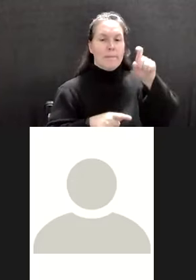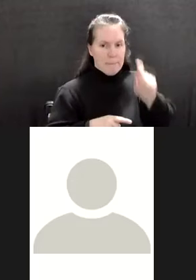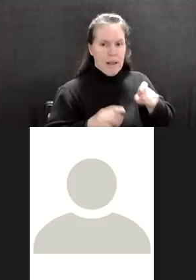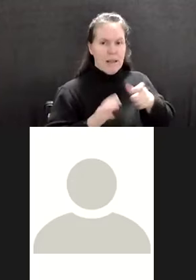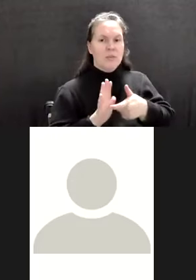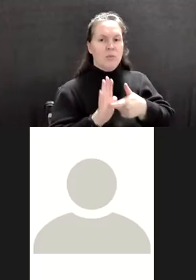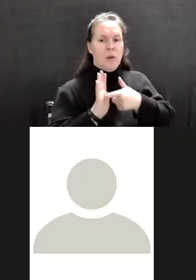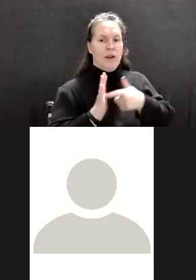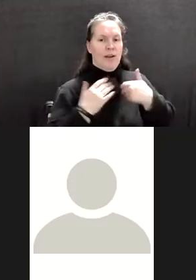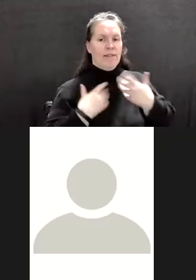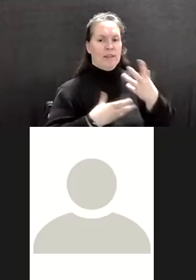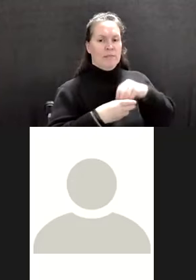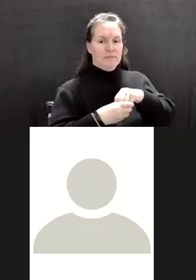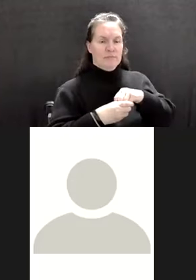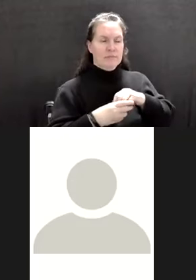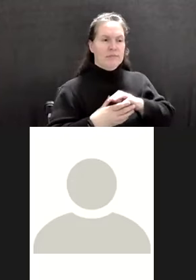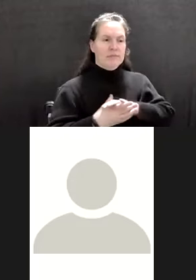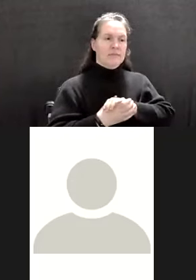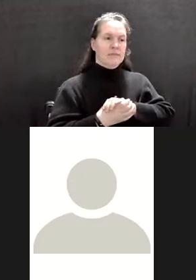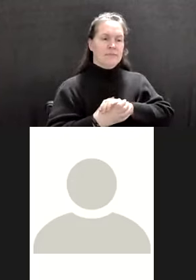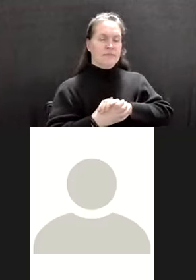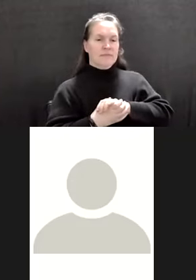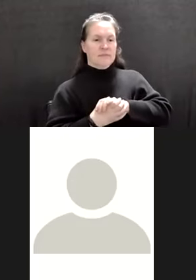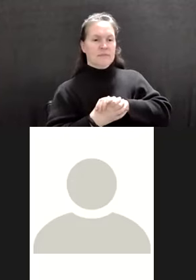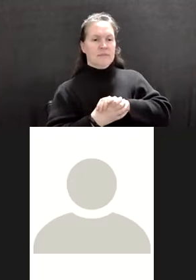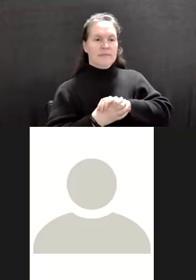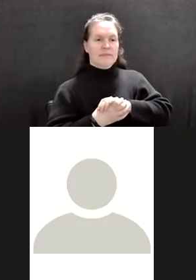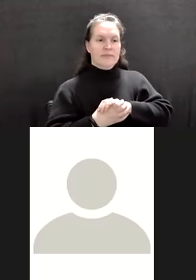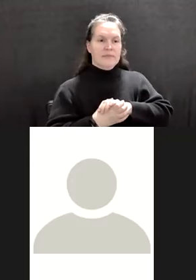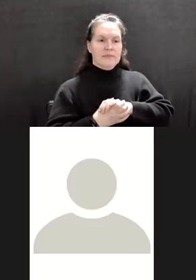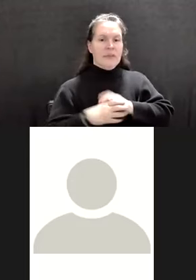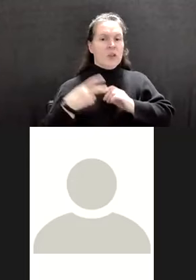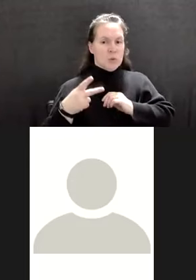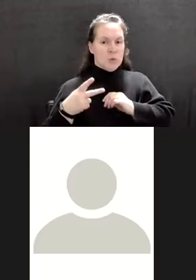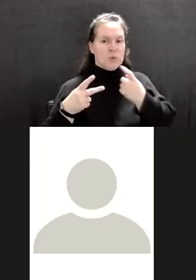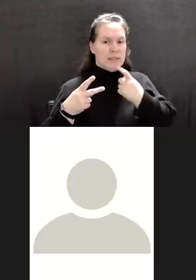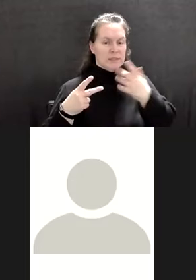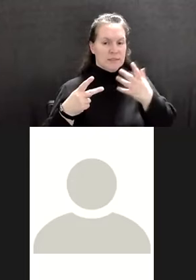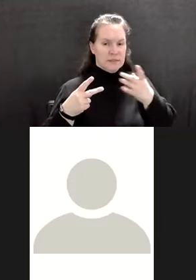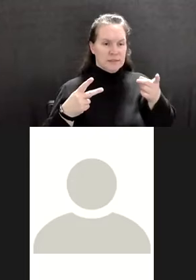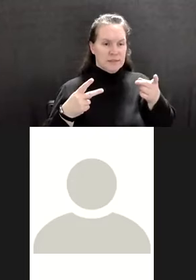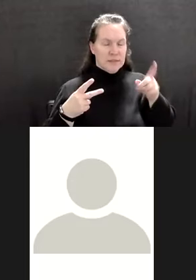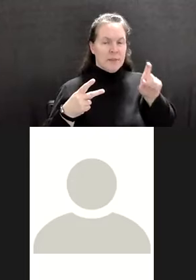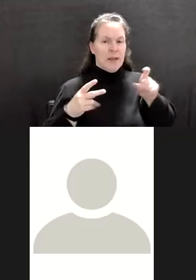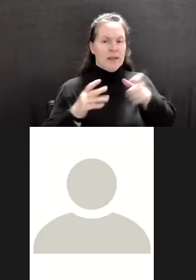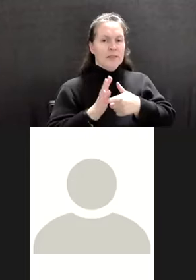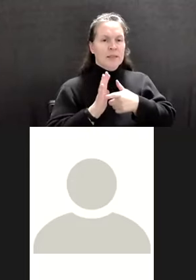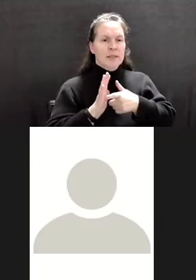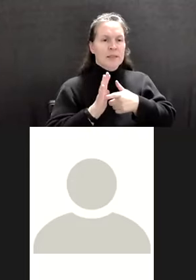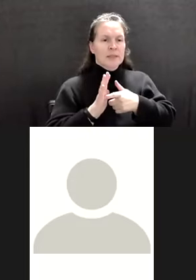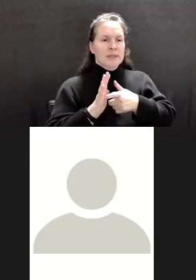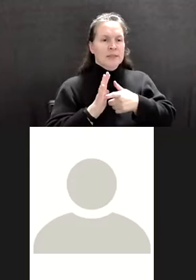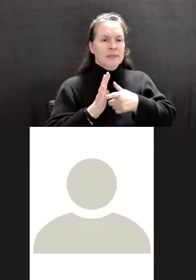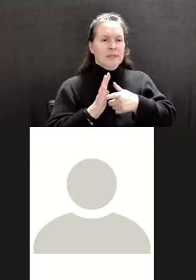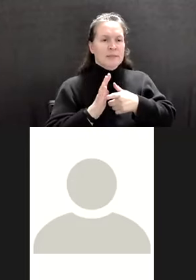require. And then two says, hey, it must assess the licensee,